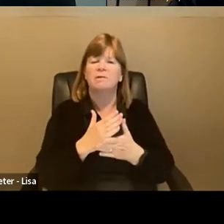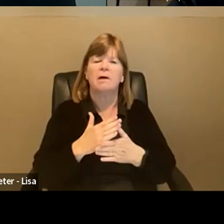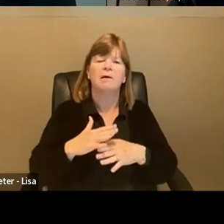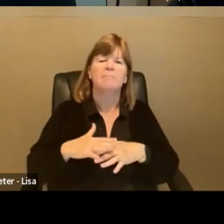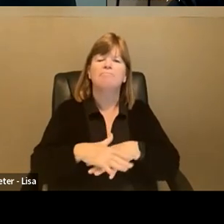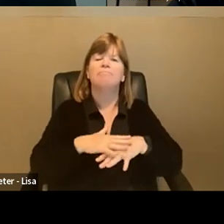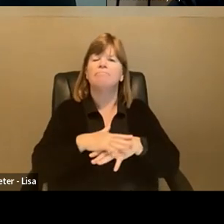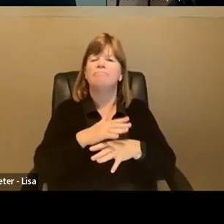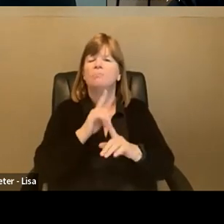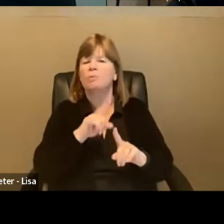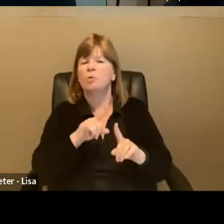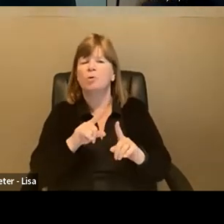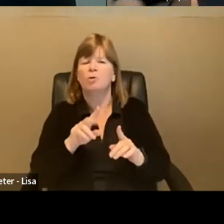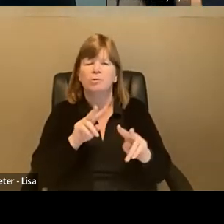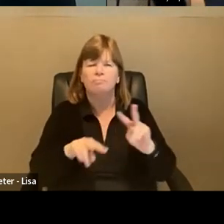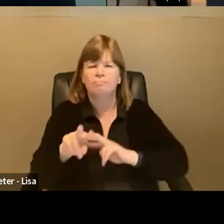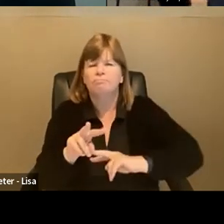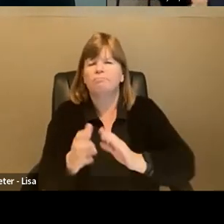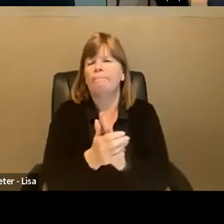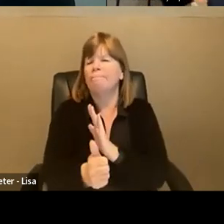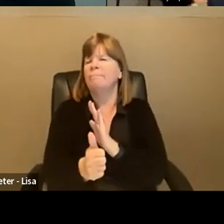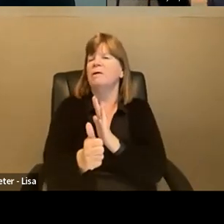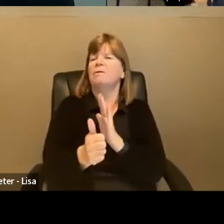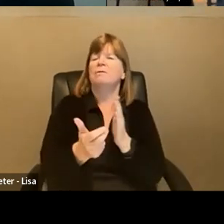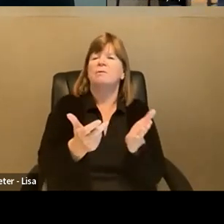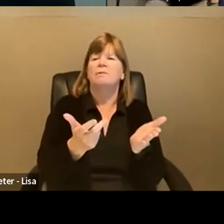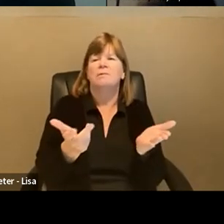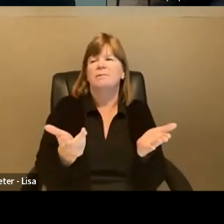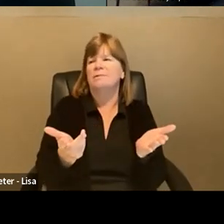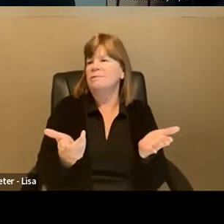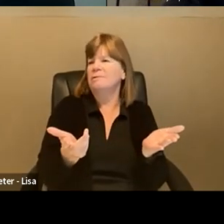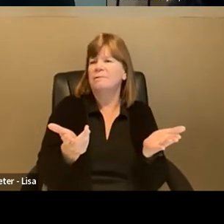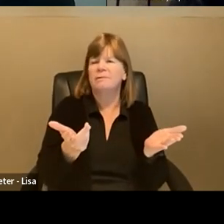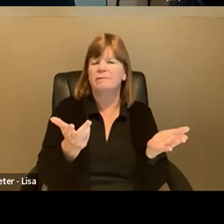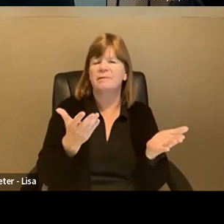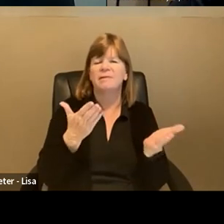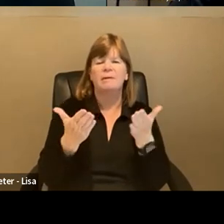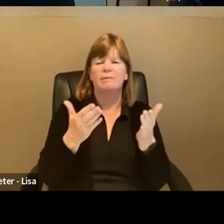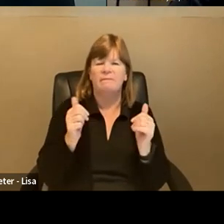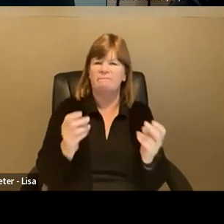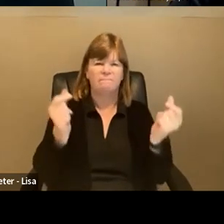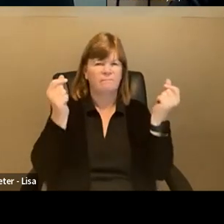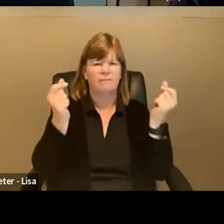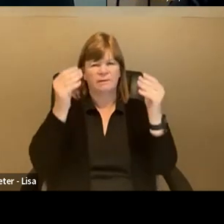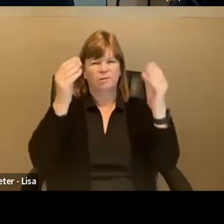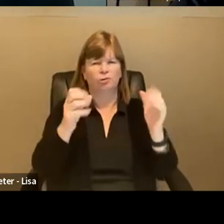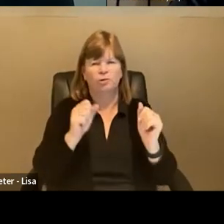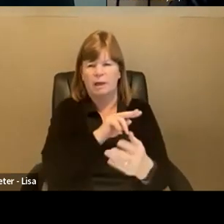that track maybe essential skills or that can be at the teacher's fingertips,